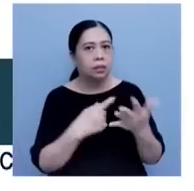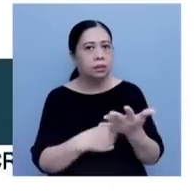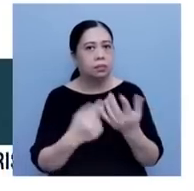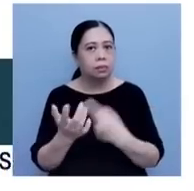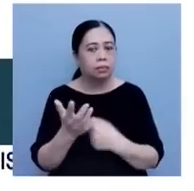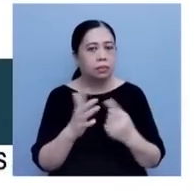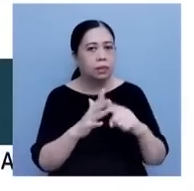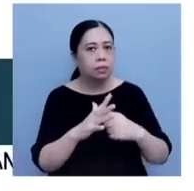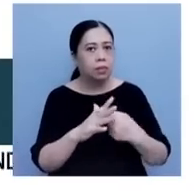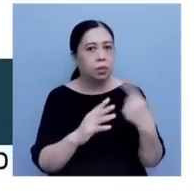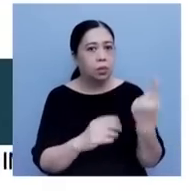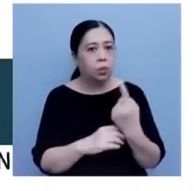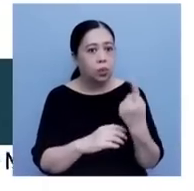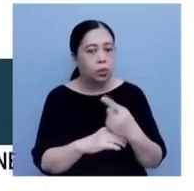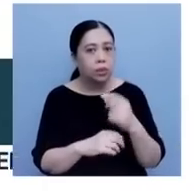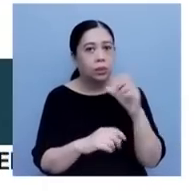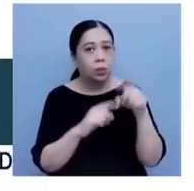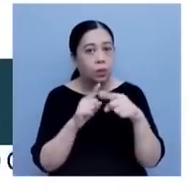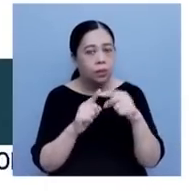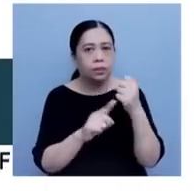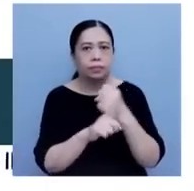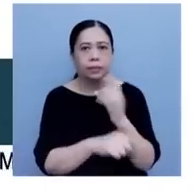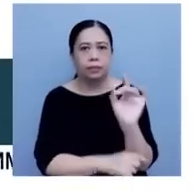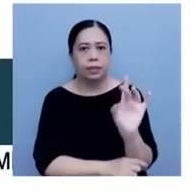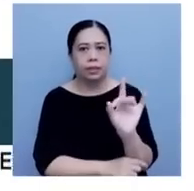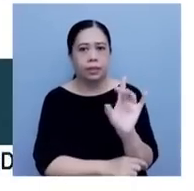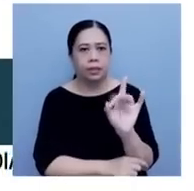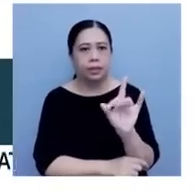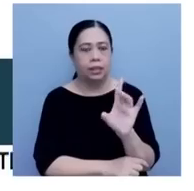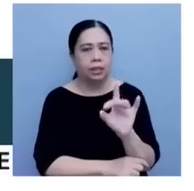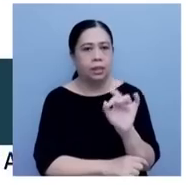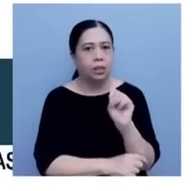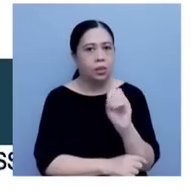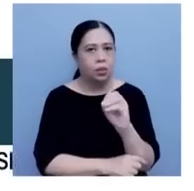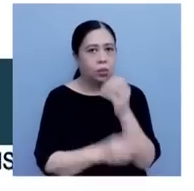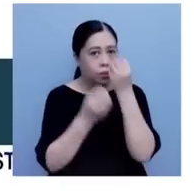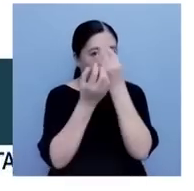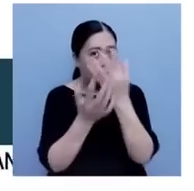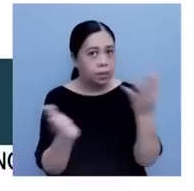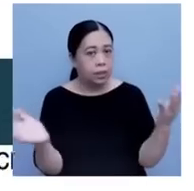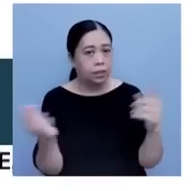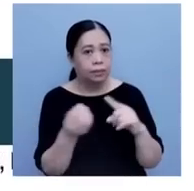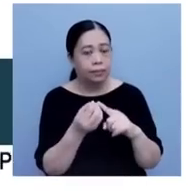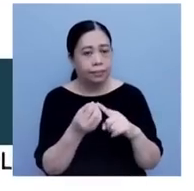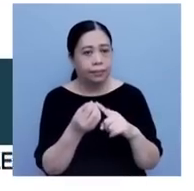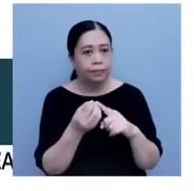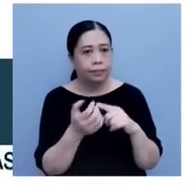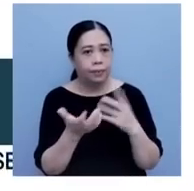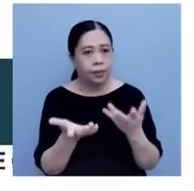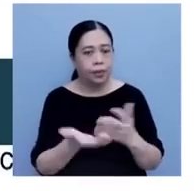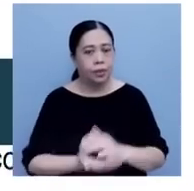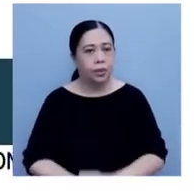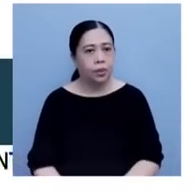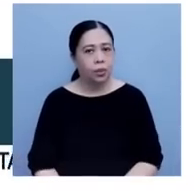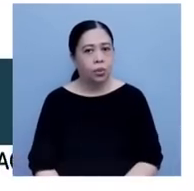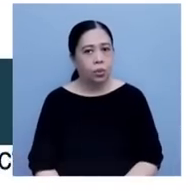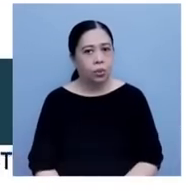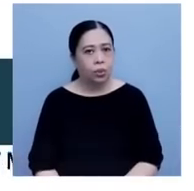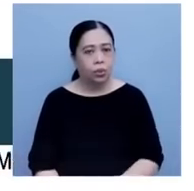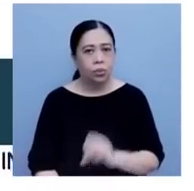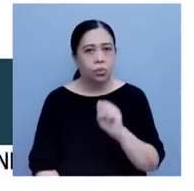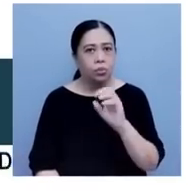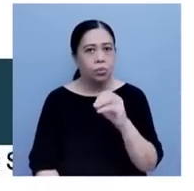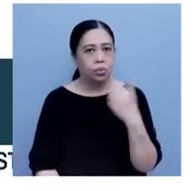begin only on September 18. So just to be clear about that. So wala pa